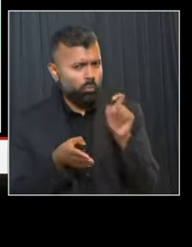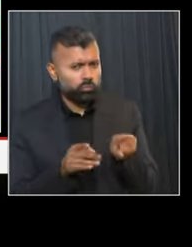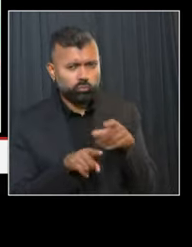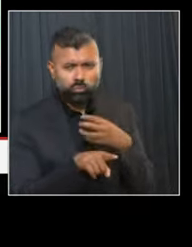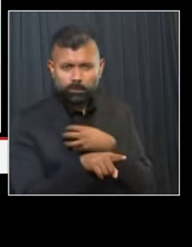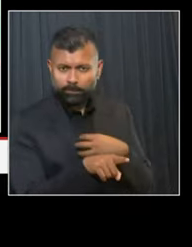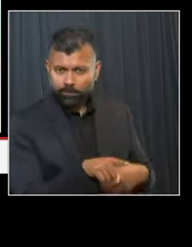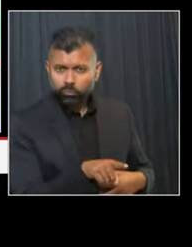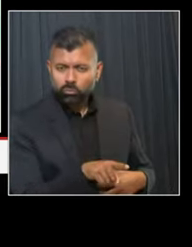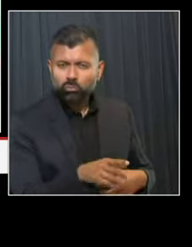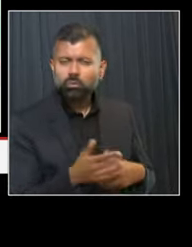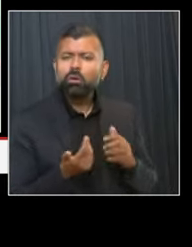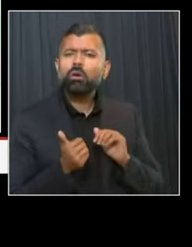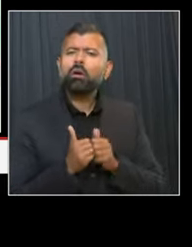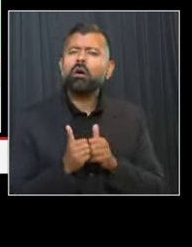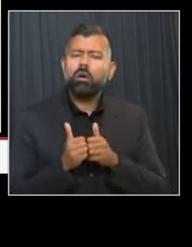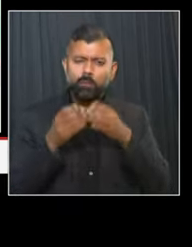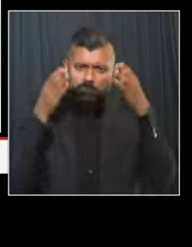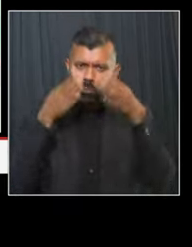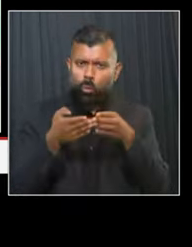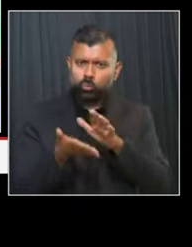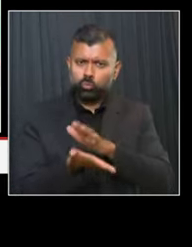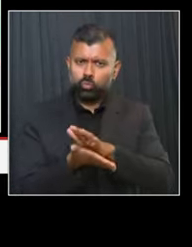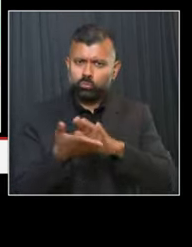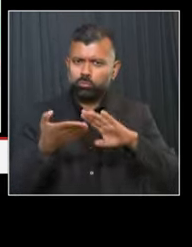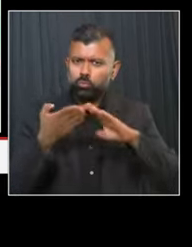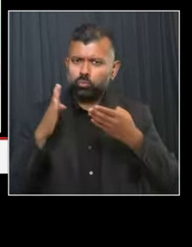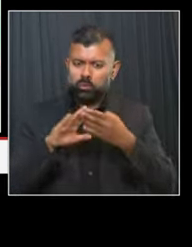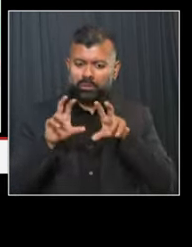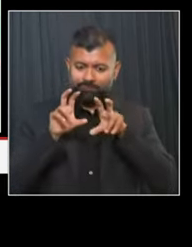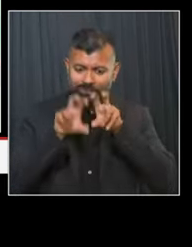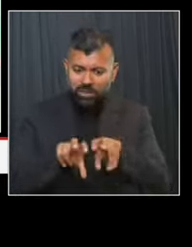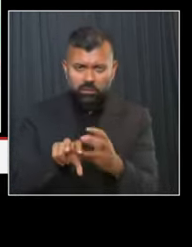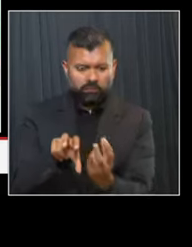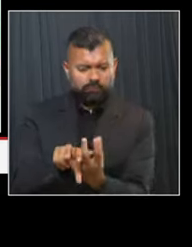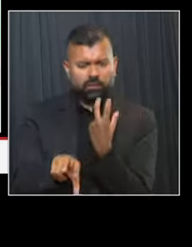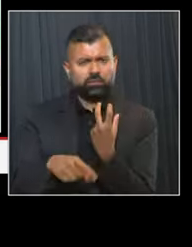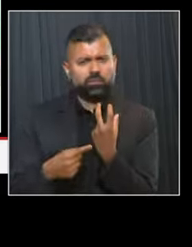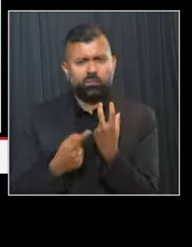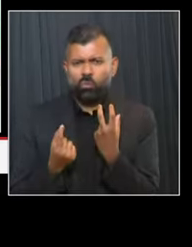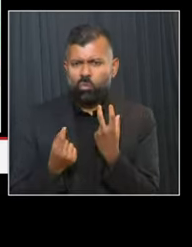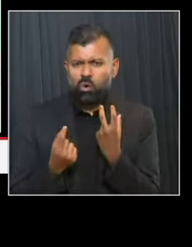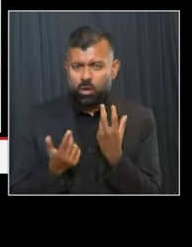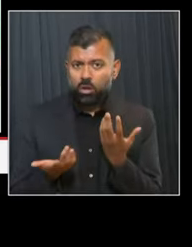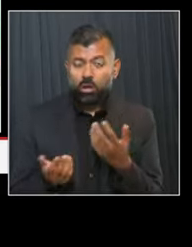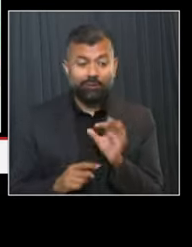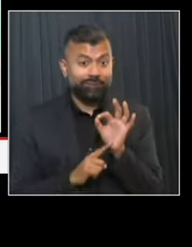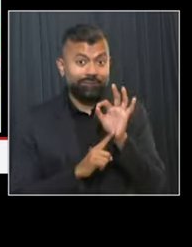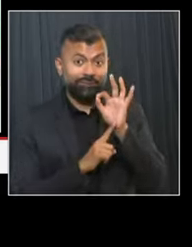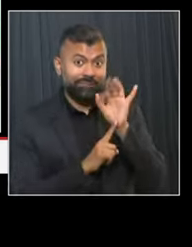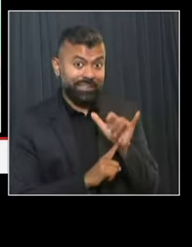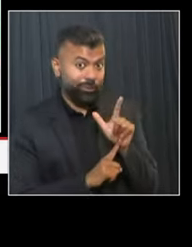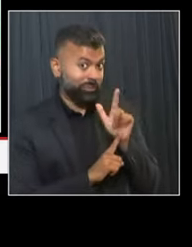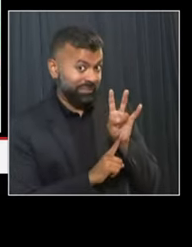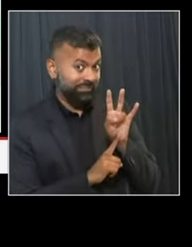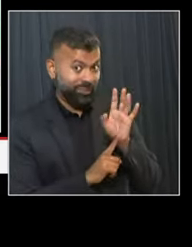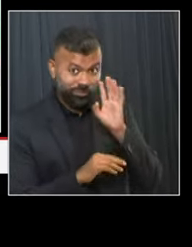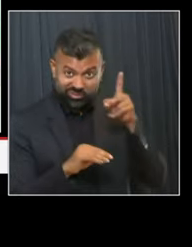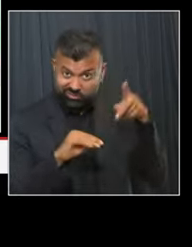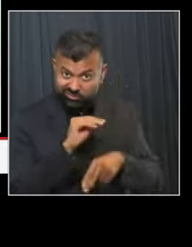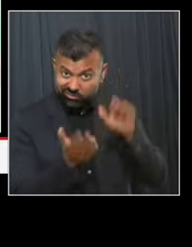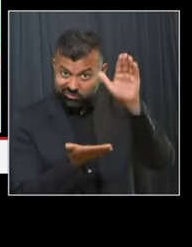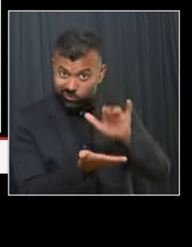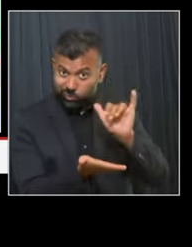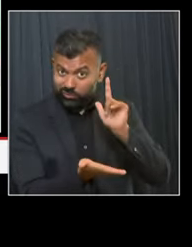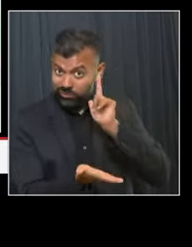be a significant reduction in investment in the out years starting in fiscal year 27? I would highly doubt that that I